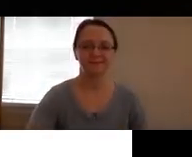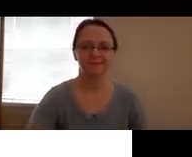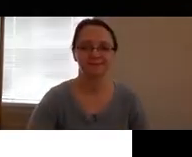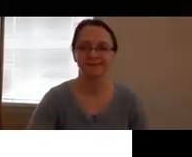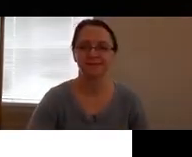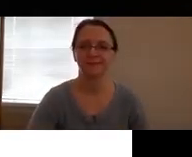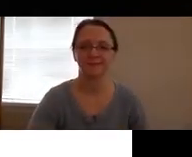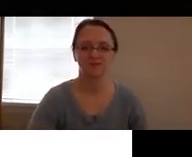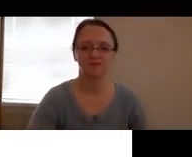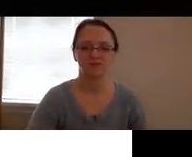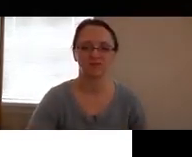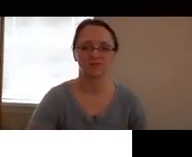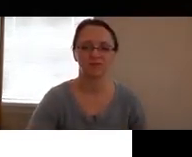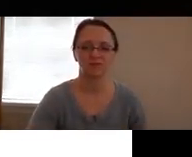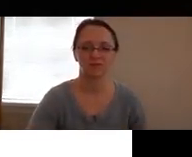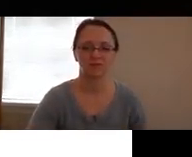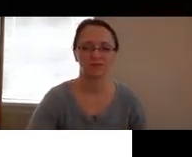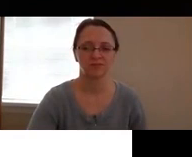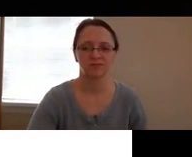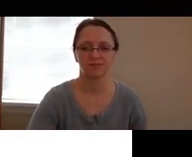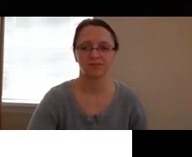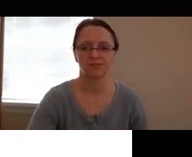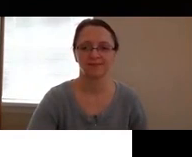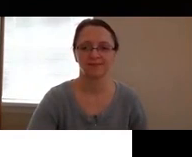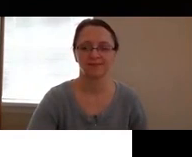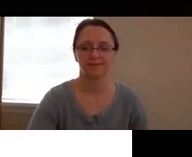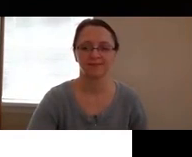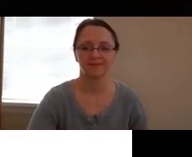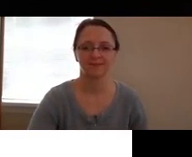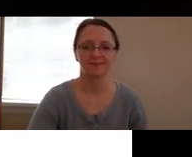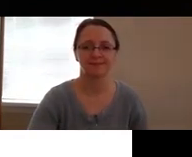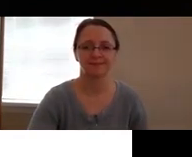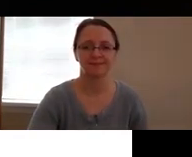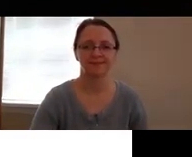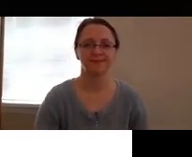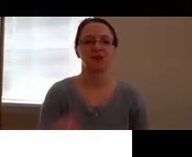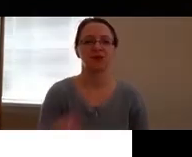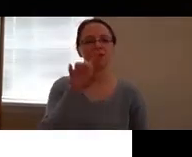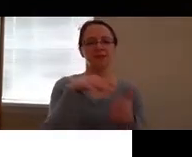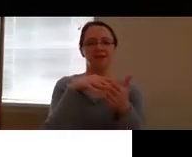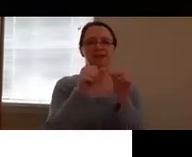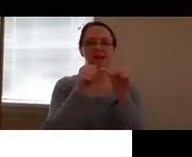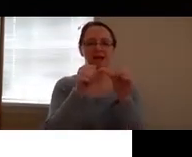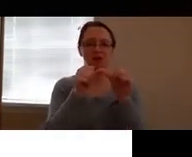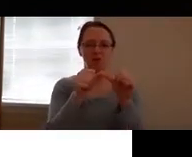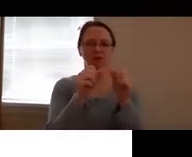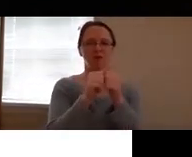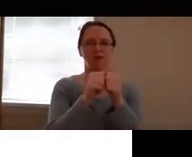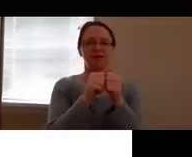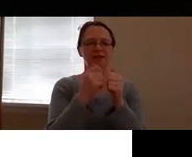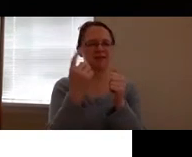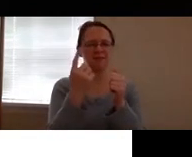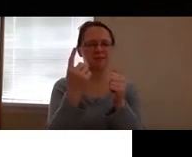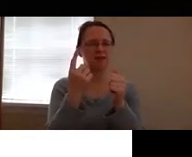with there's a study that that is ongoing with epilepsy, with atopic